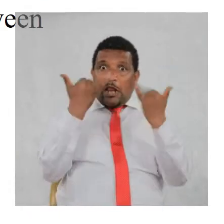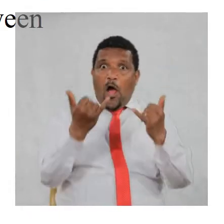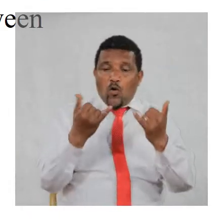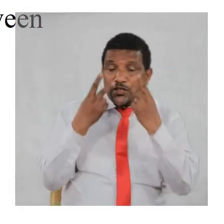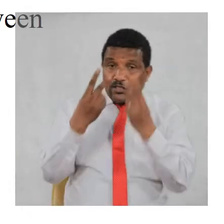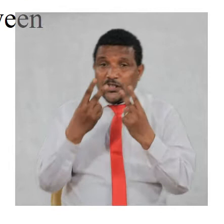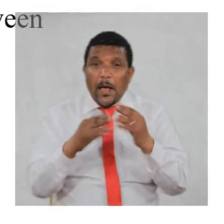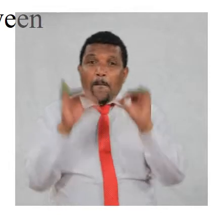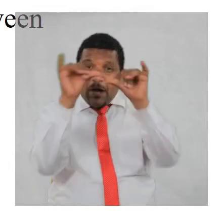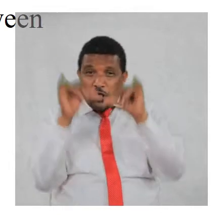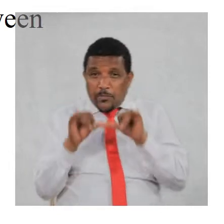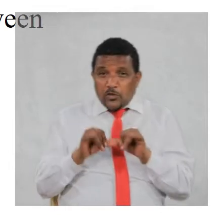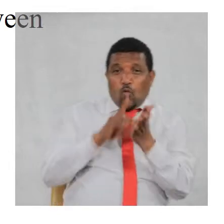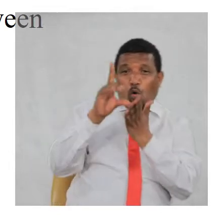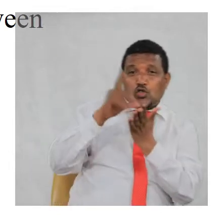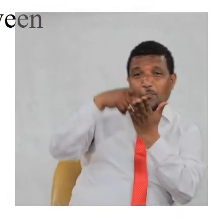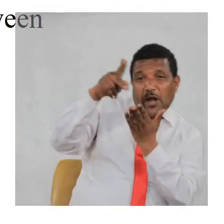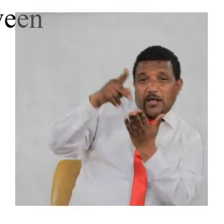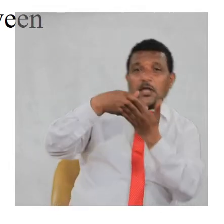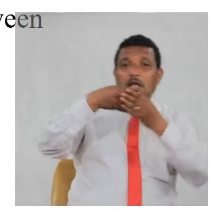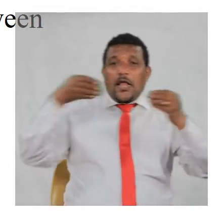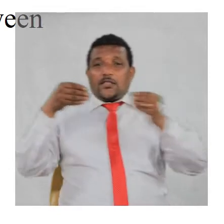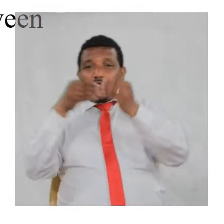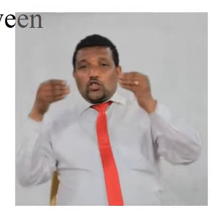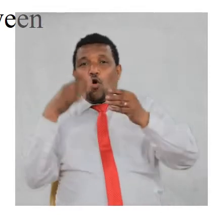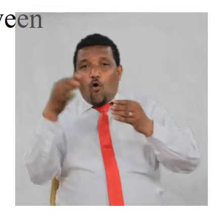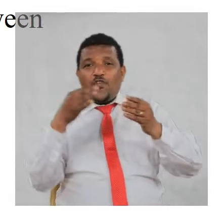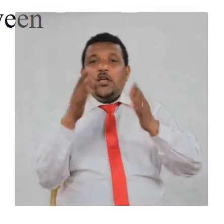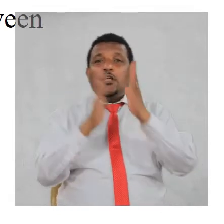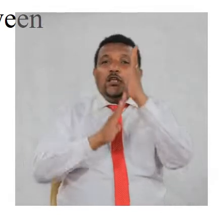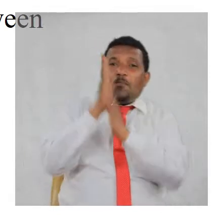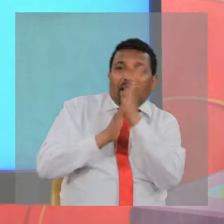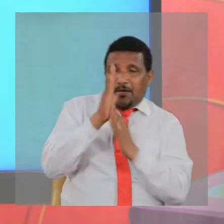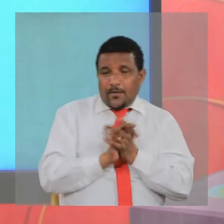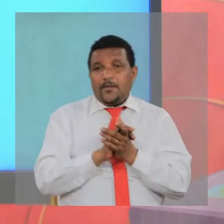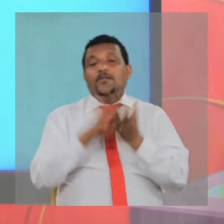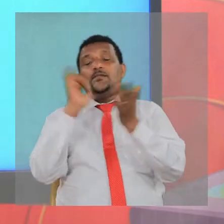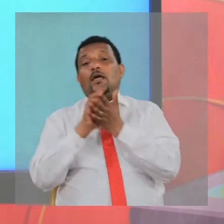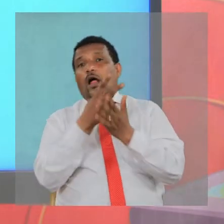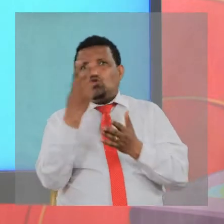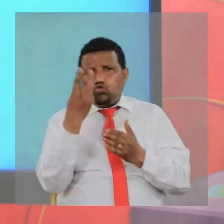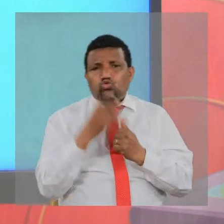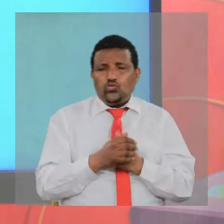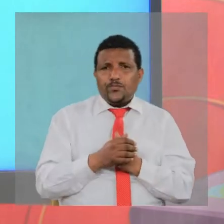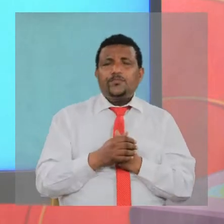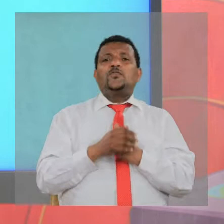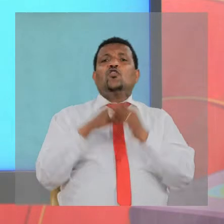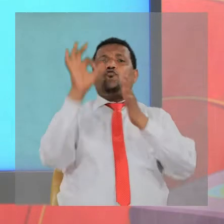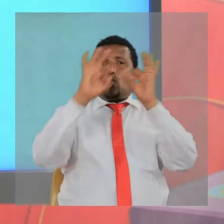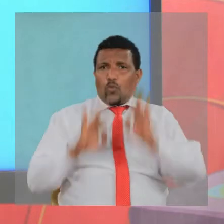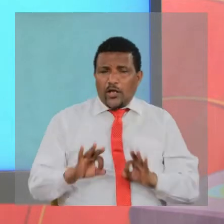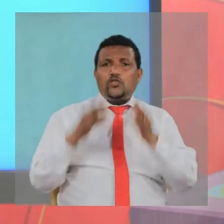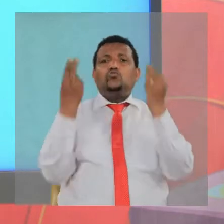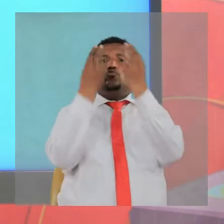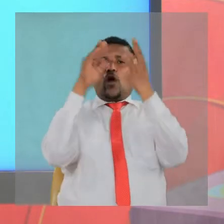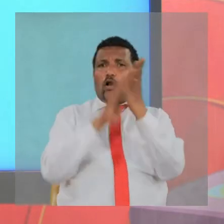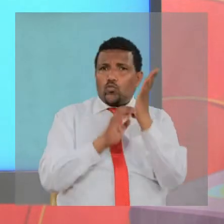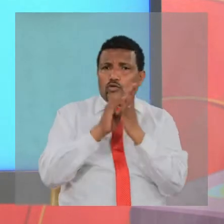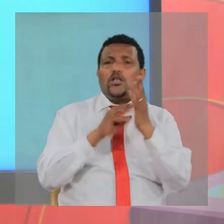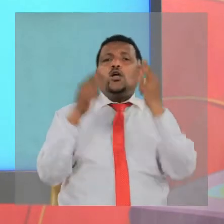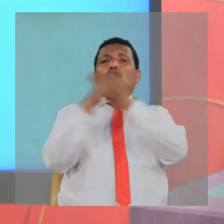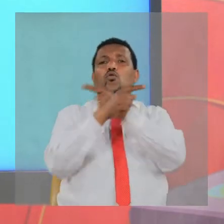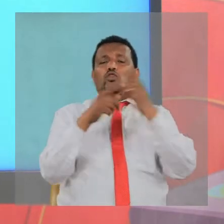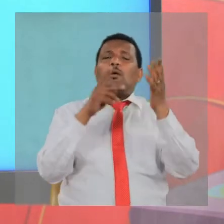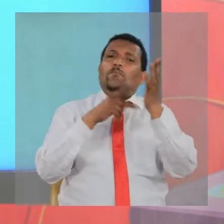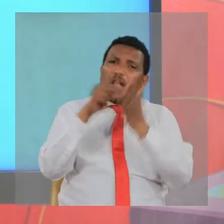Now let's see the measurement of the cross price elasticity of demand. There are two formulas used to calculate the cross